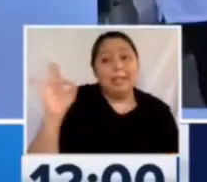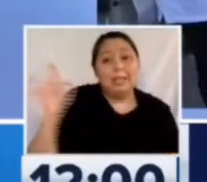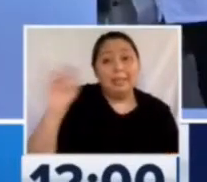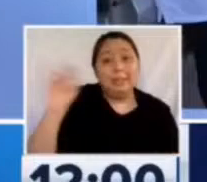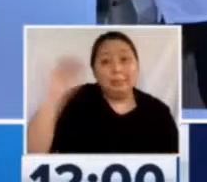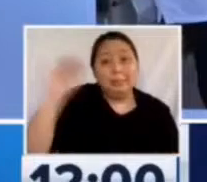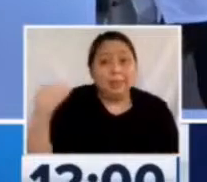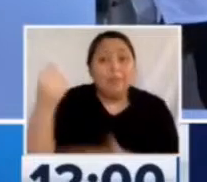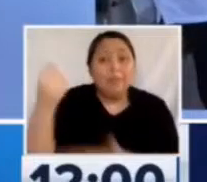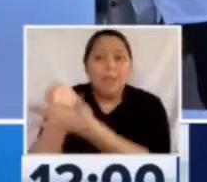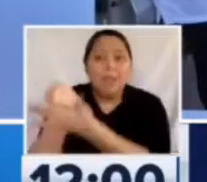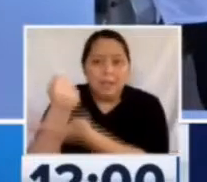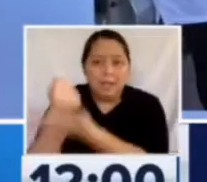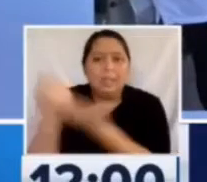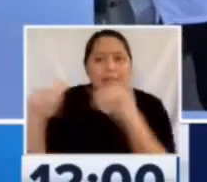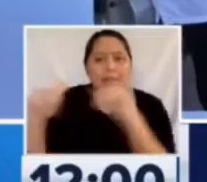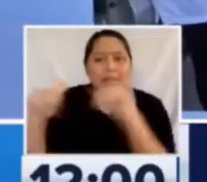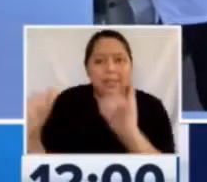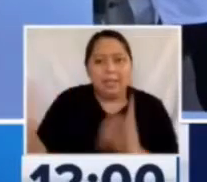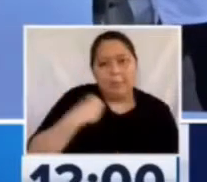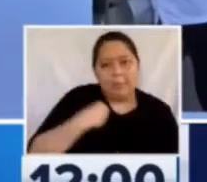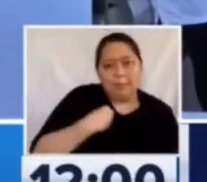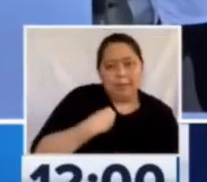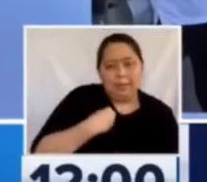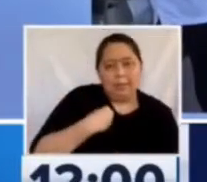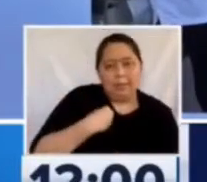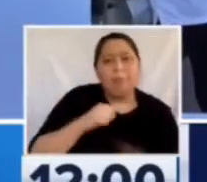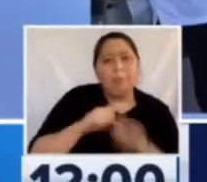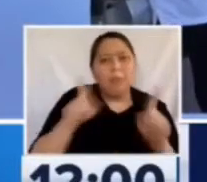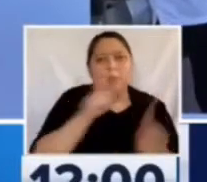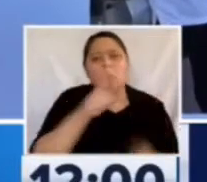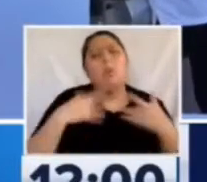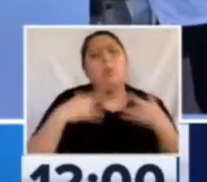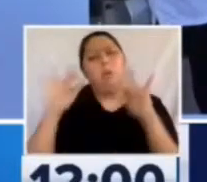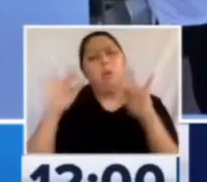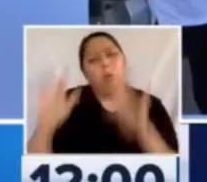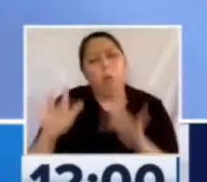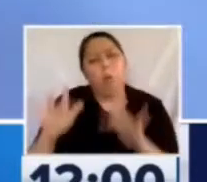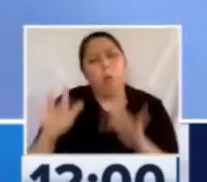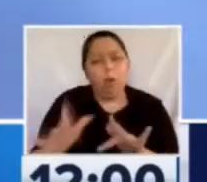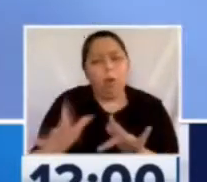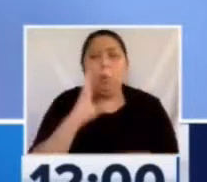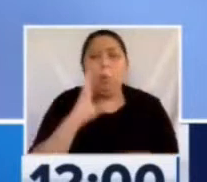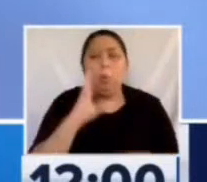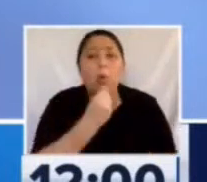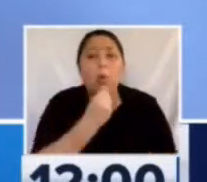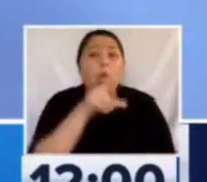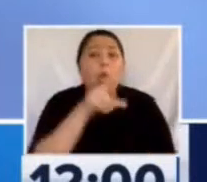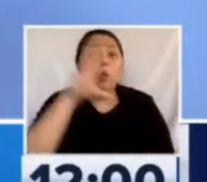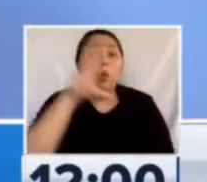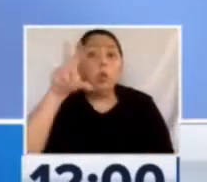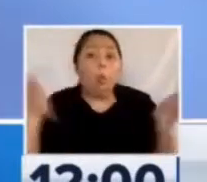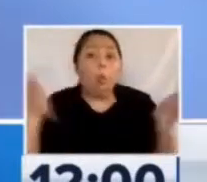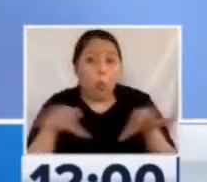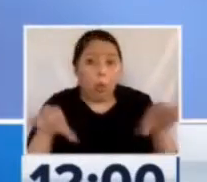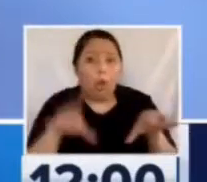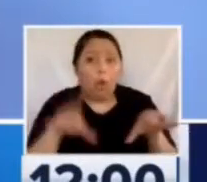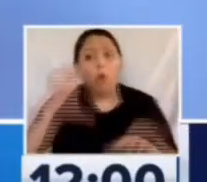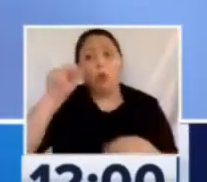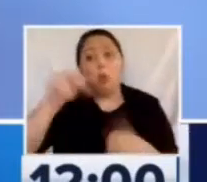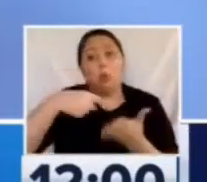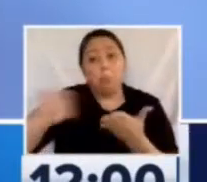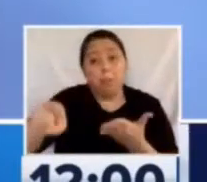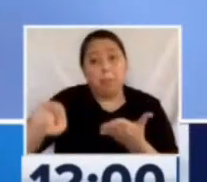all the associations who help, the Bayanihan Act, the Development in Diversity and Solidarity